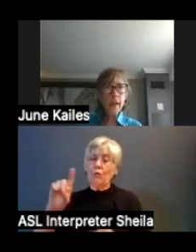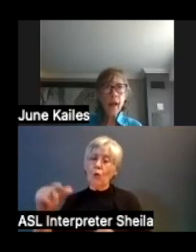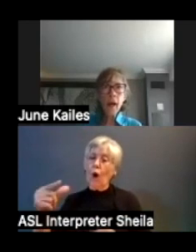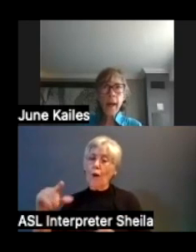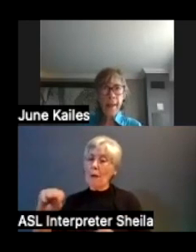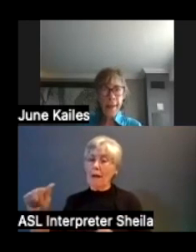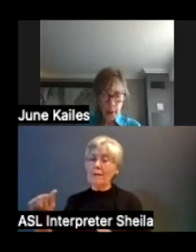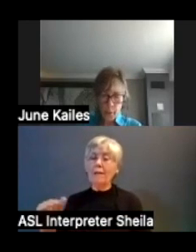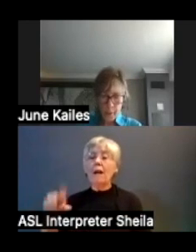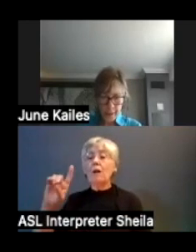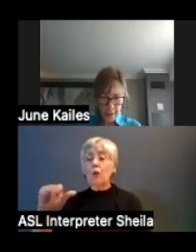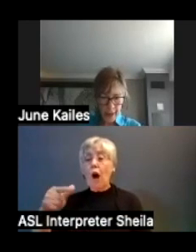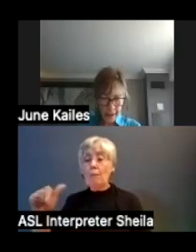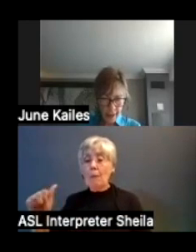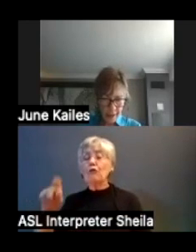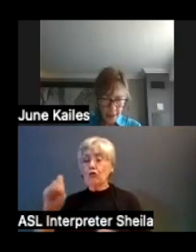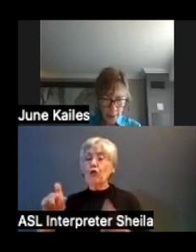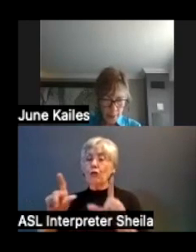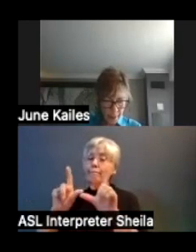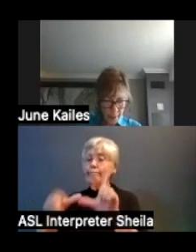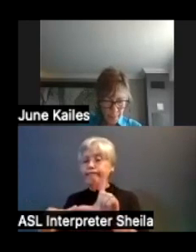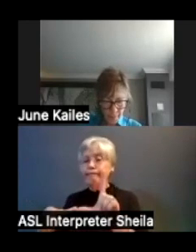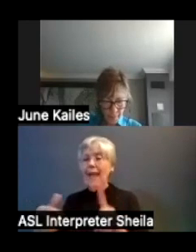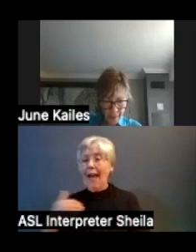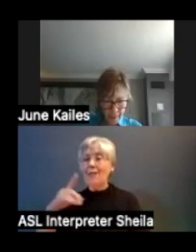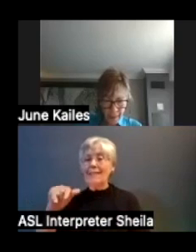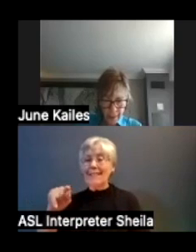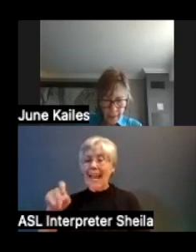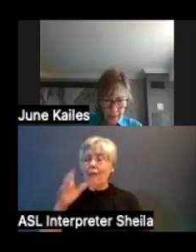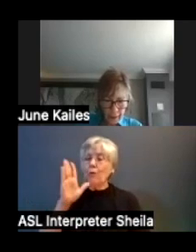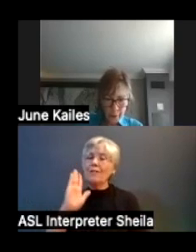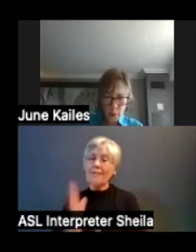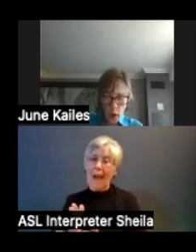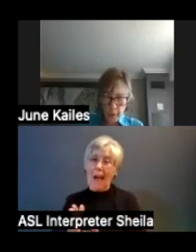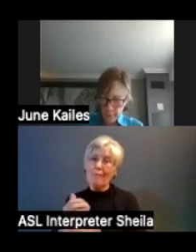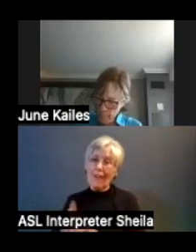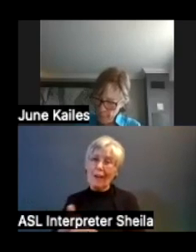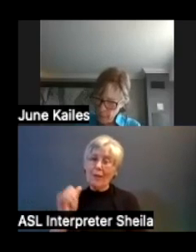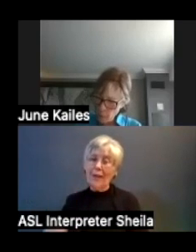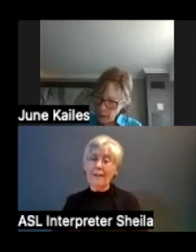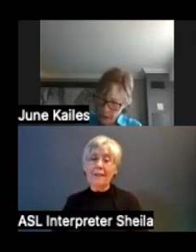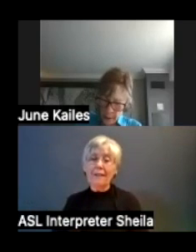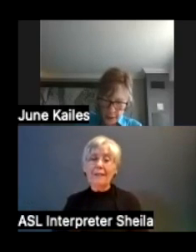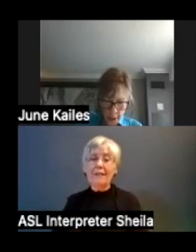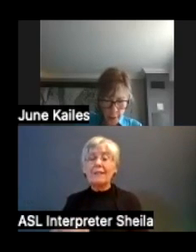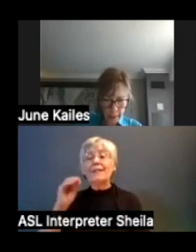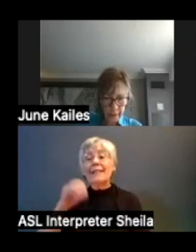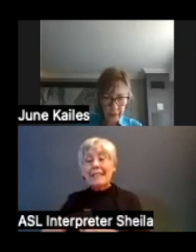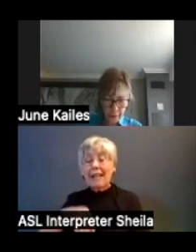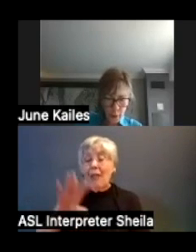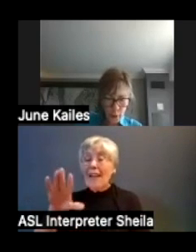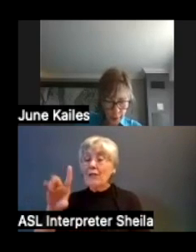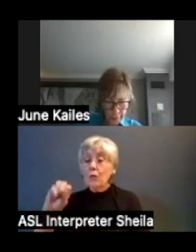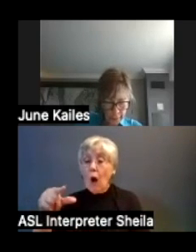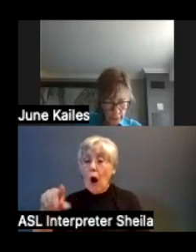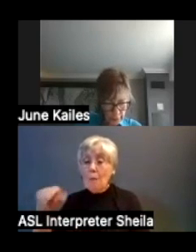with a expiration date. So, and dogma, let me remind you, is when